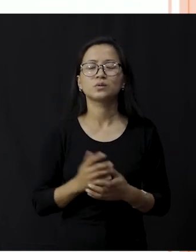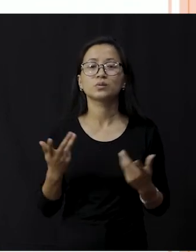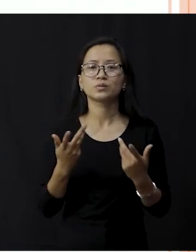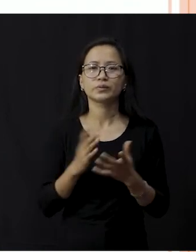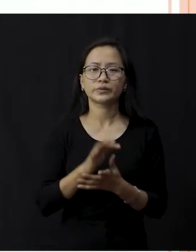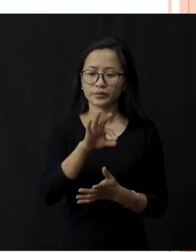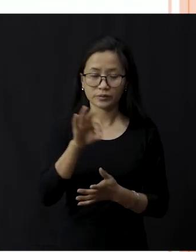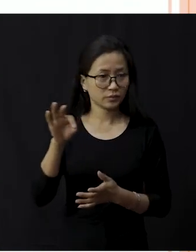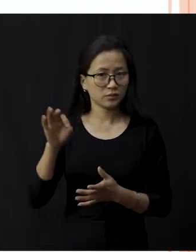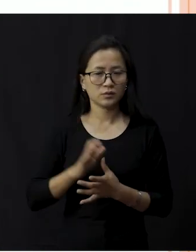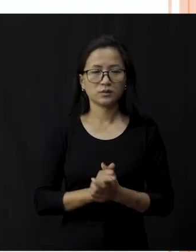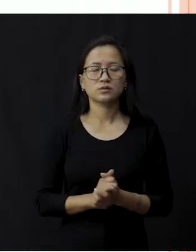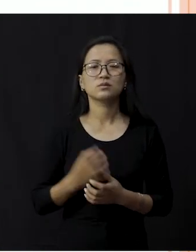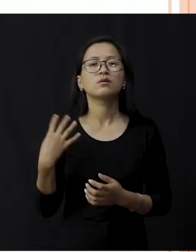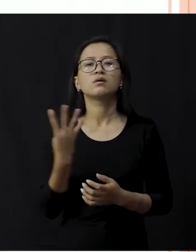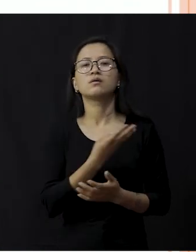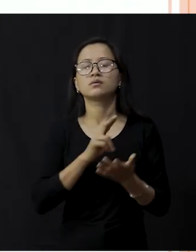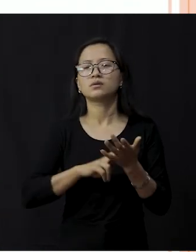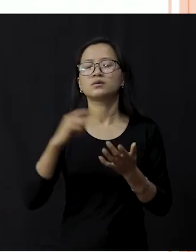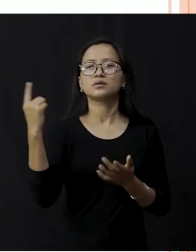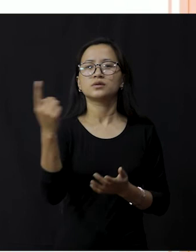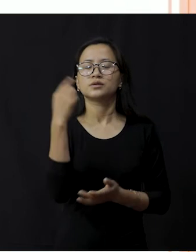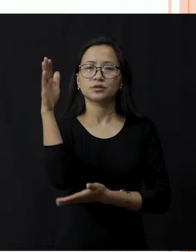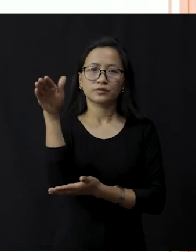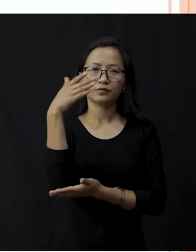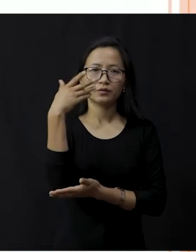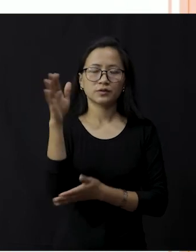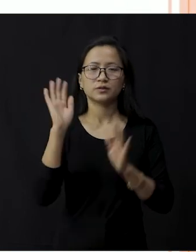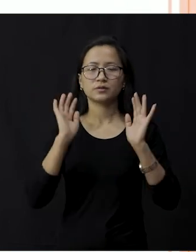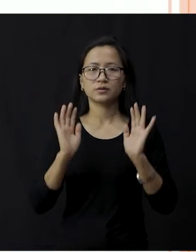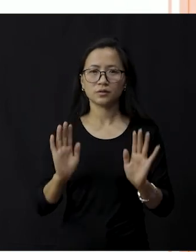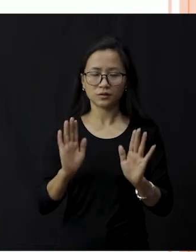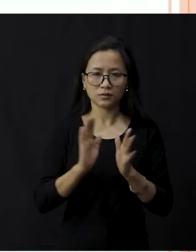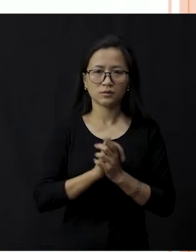So our national flag has